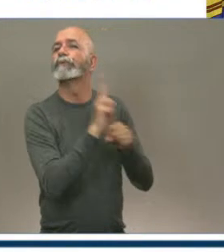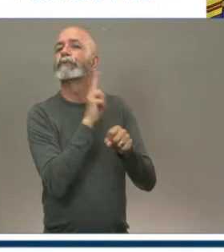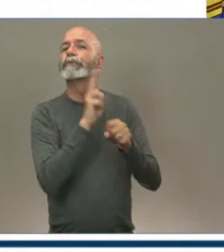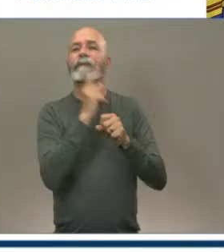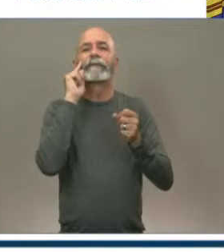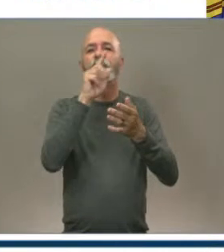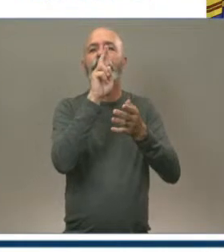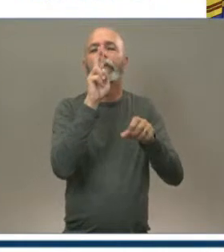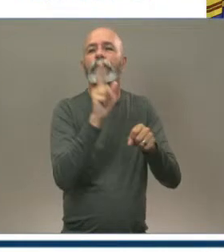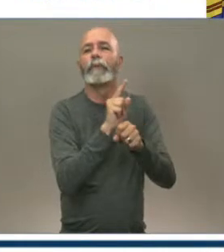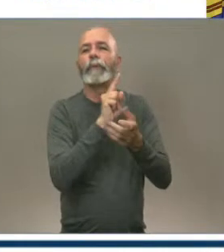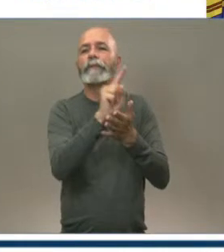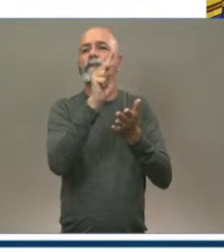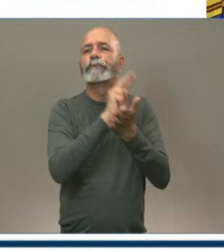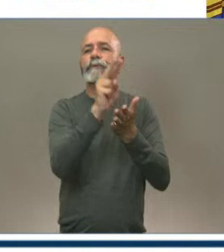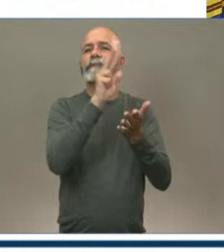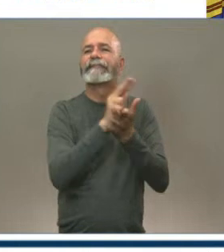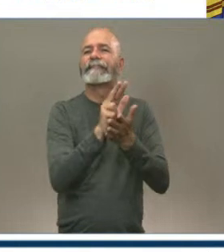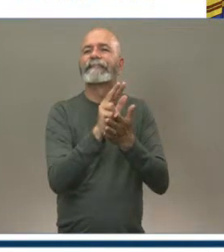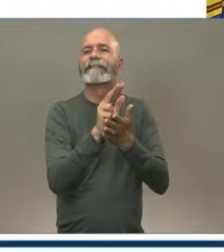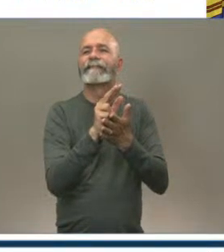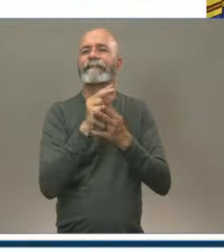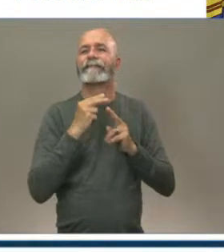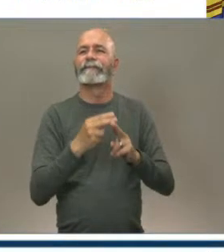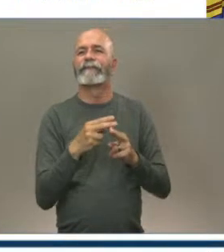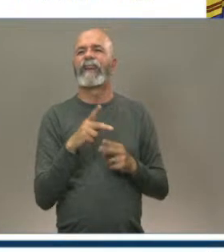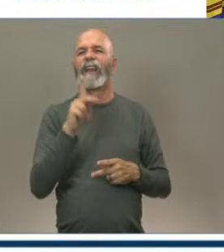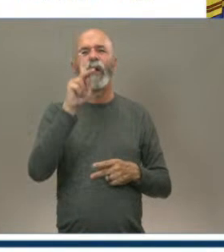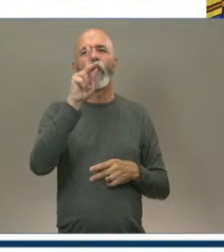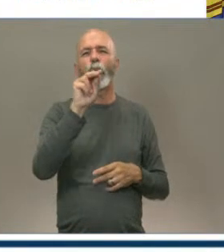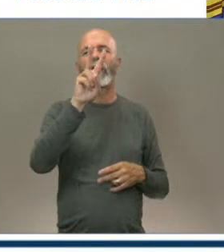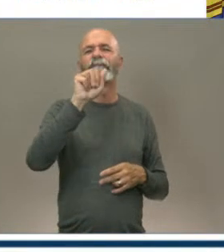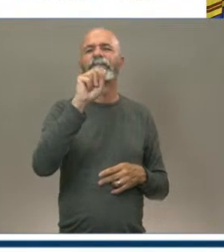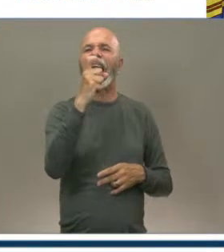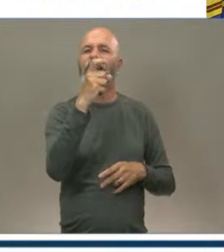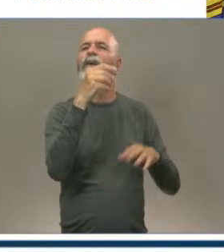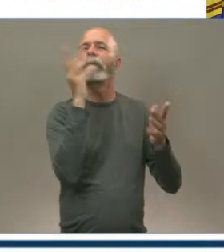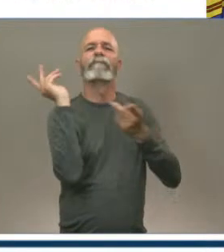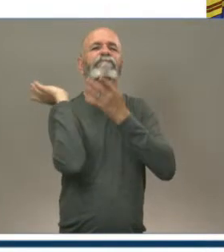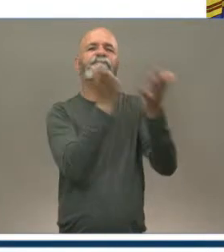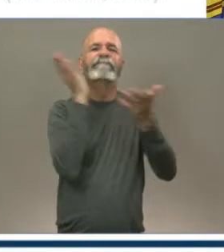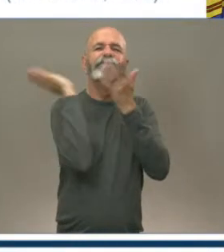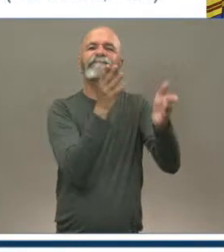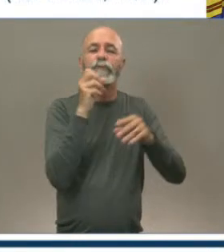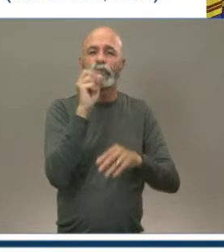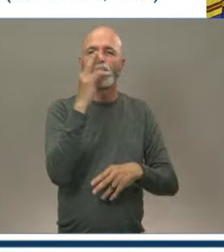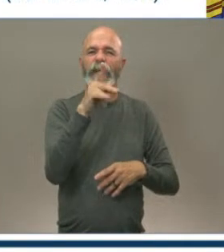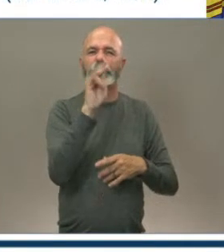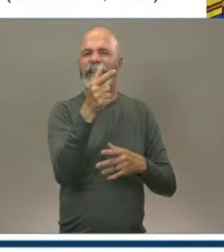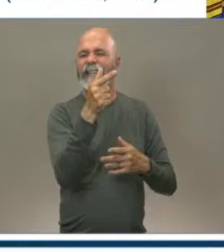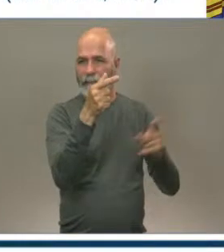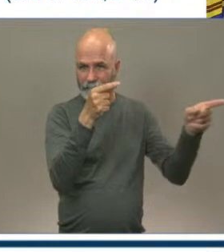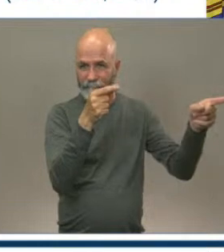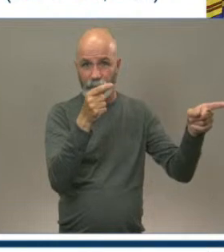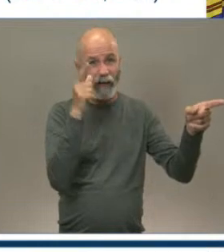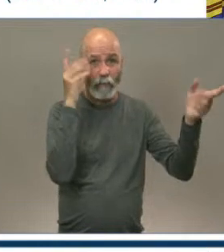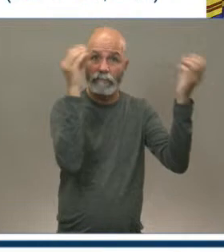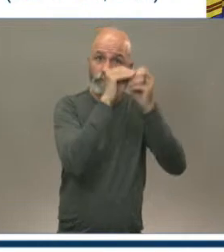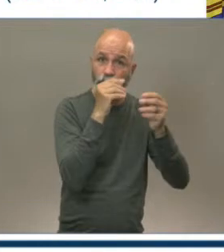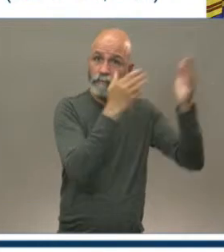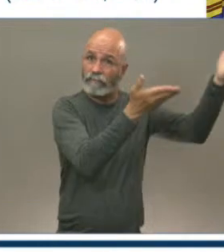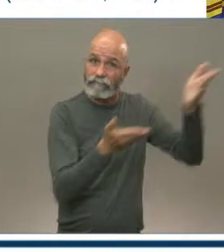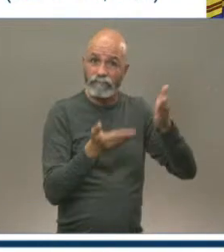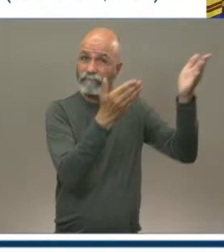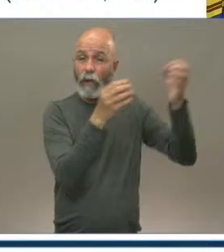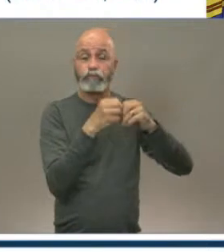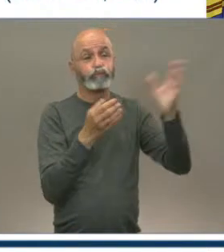COVAX shipment. In Ontario, it's more than 200,000. So will Nova Scotia be accepting the delivery of